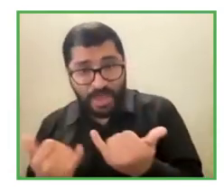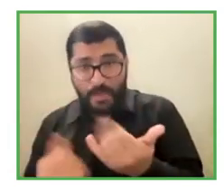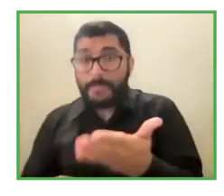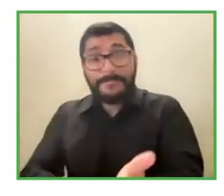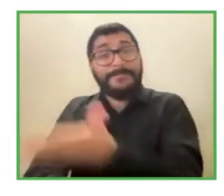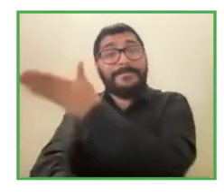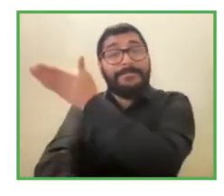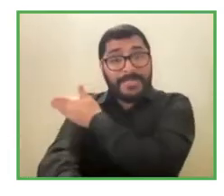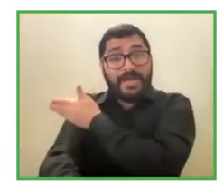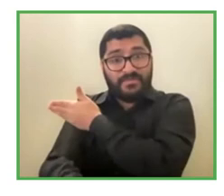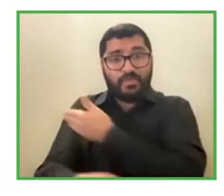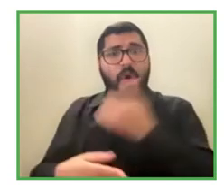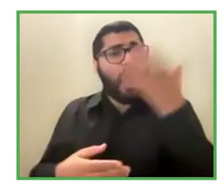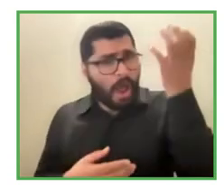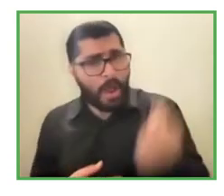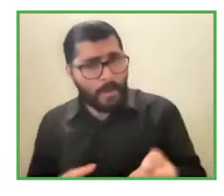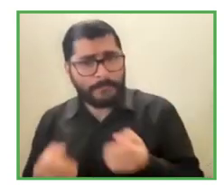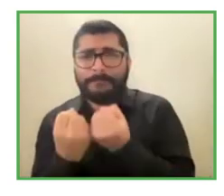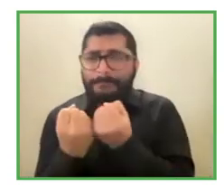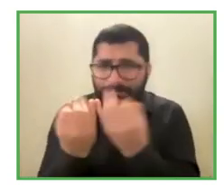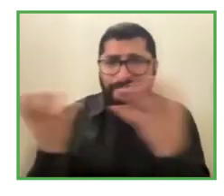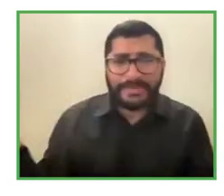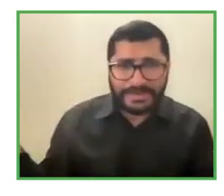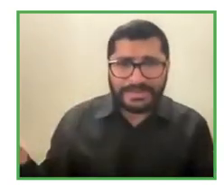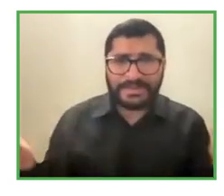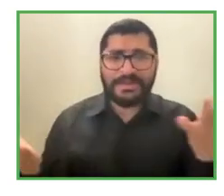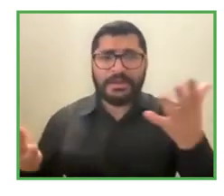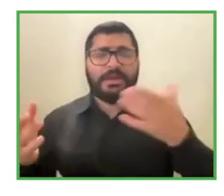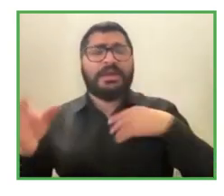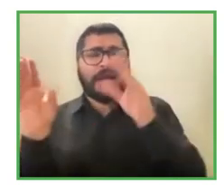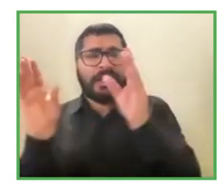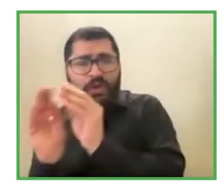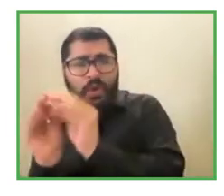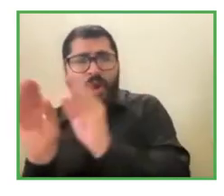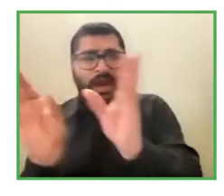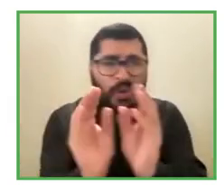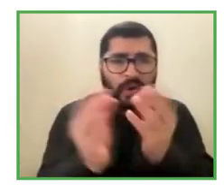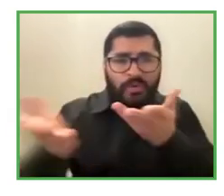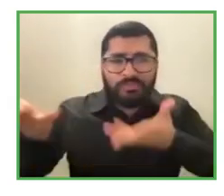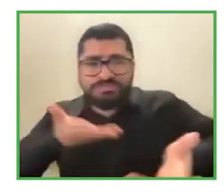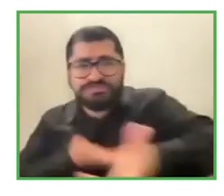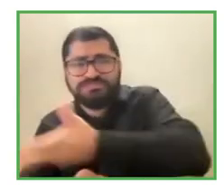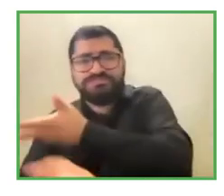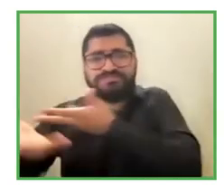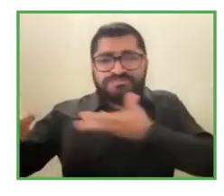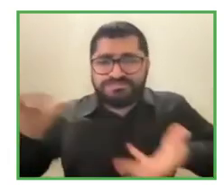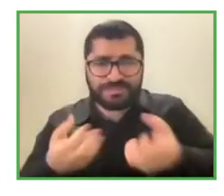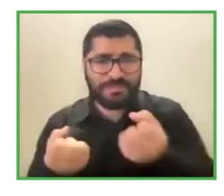So we had different meetings with the people from the project.